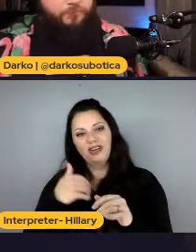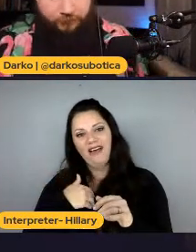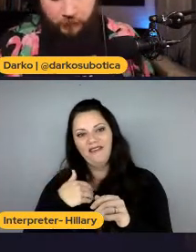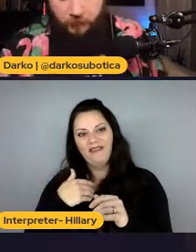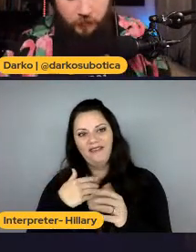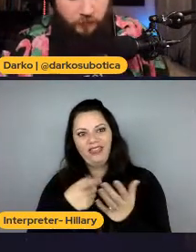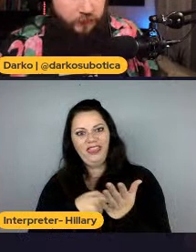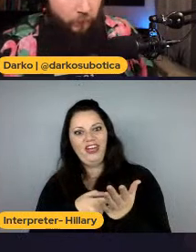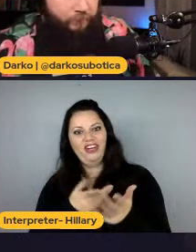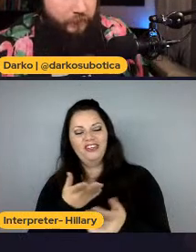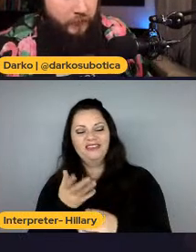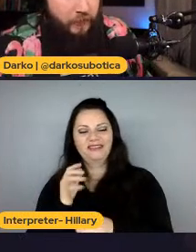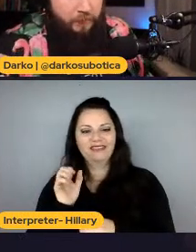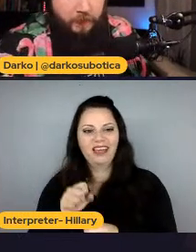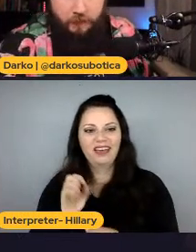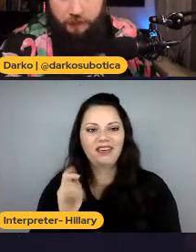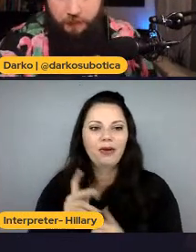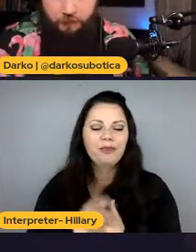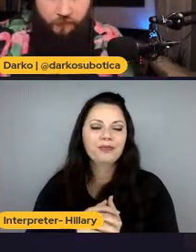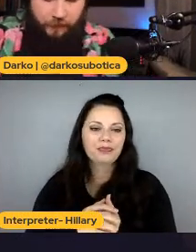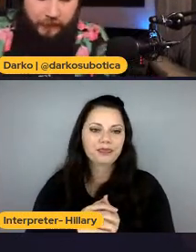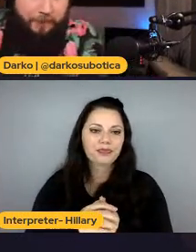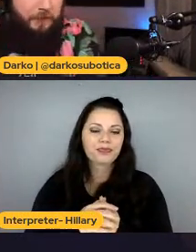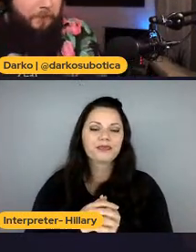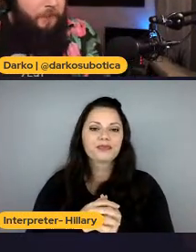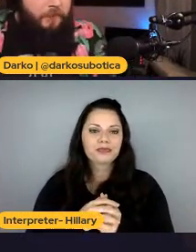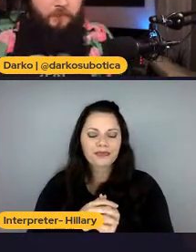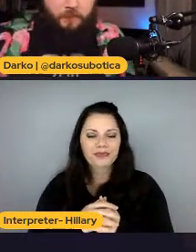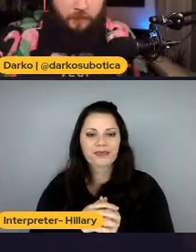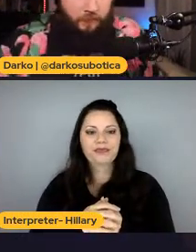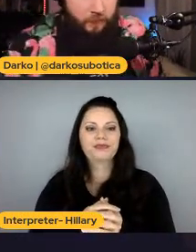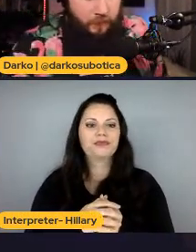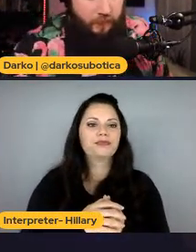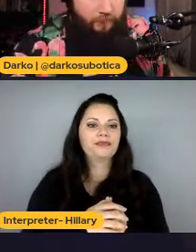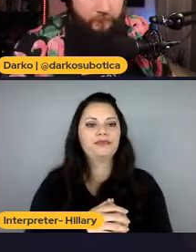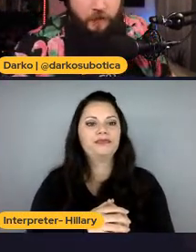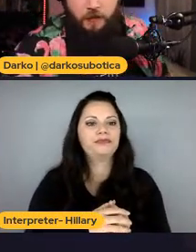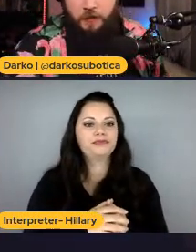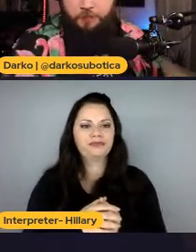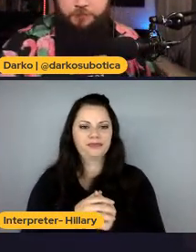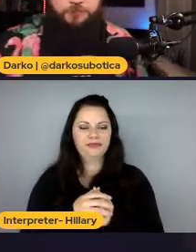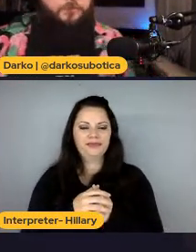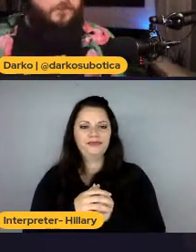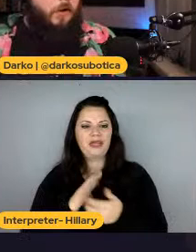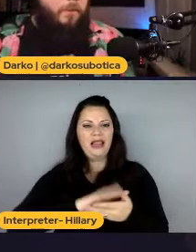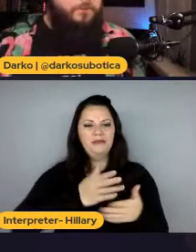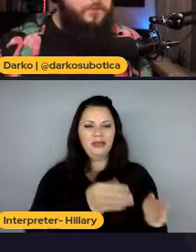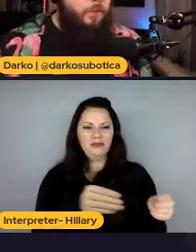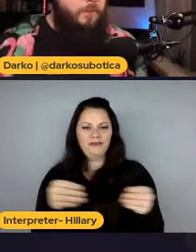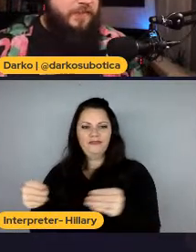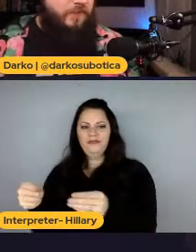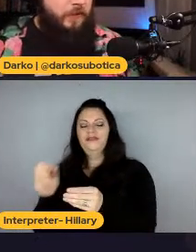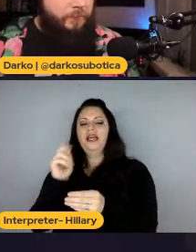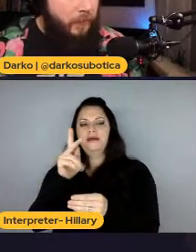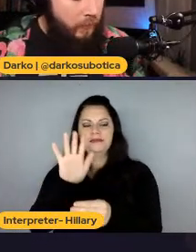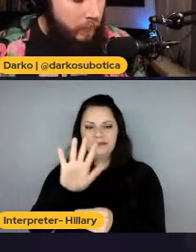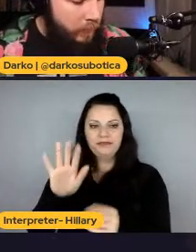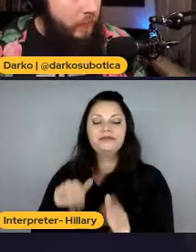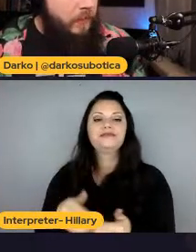there. So, moving my laptop. Hey, okay, so let's